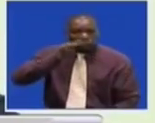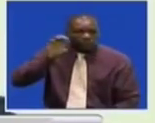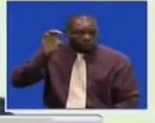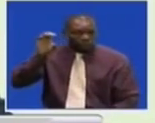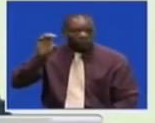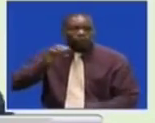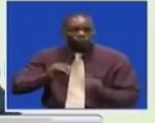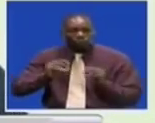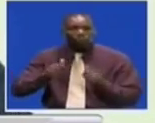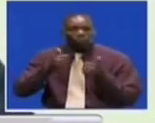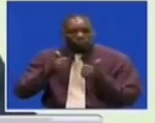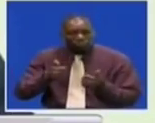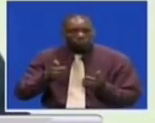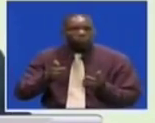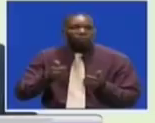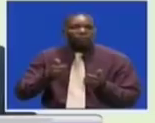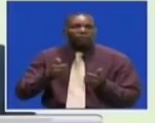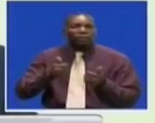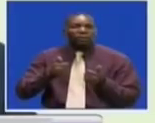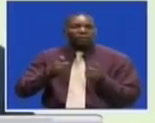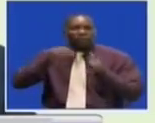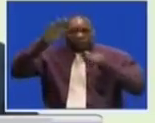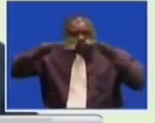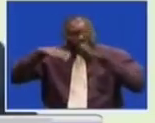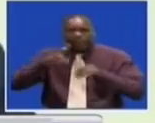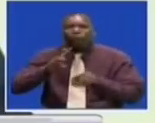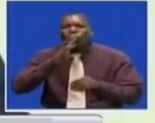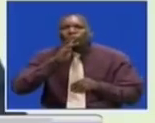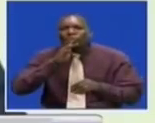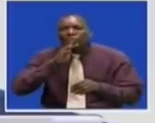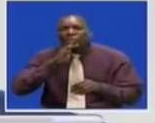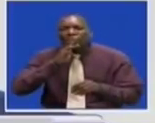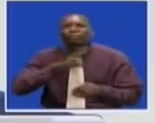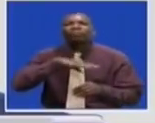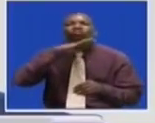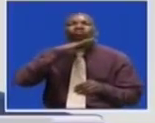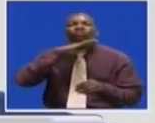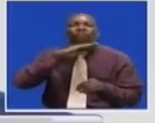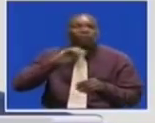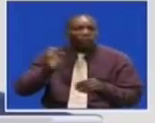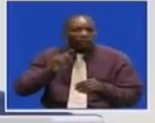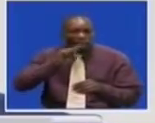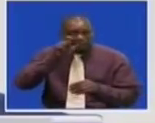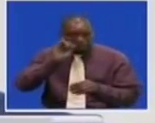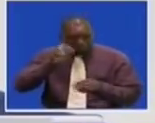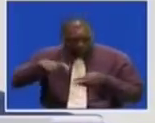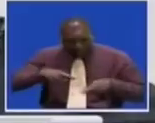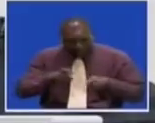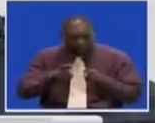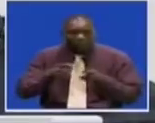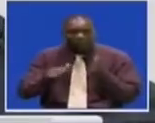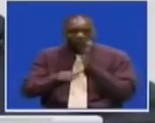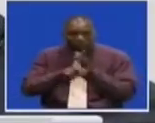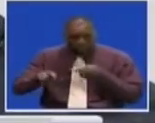It is blessed with abundant rain and water resources. The source of the Zambezi and the Kafue is from the